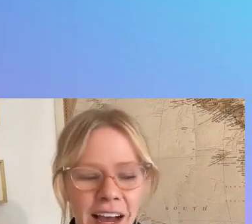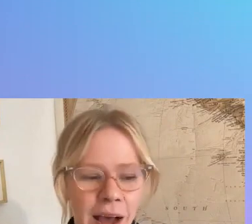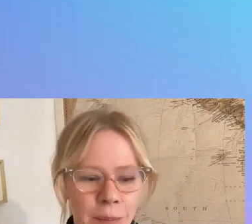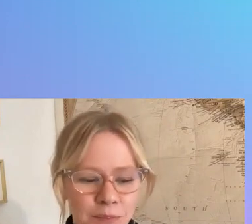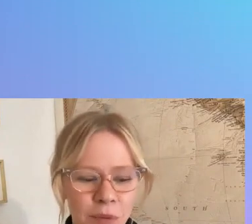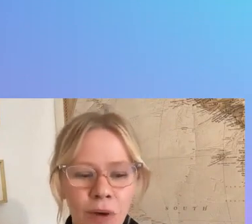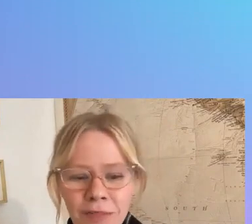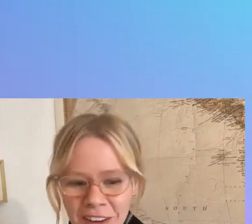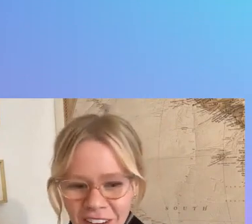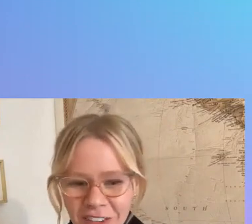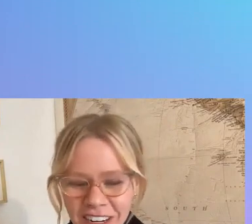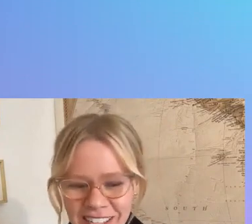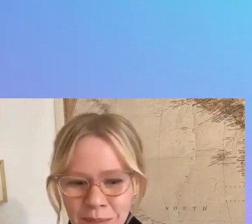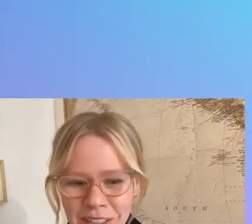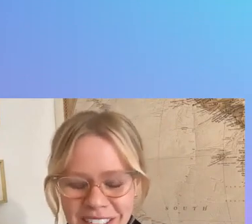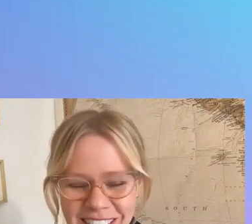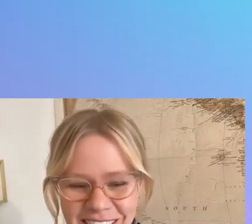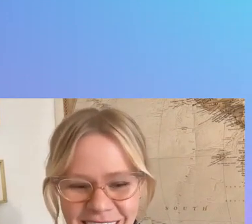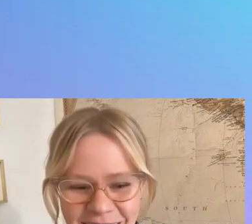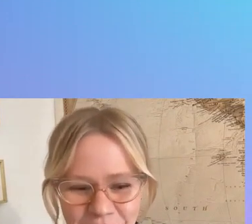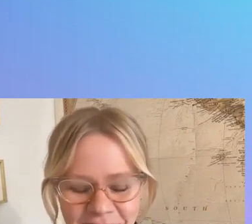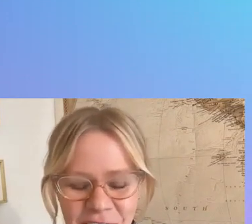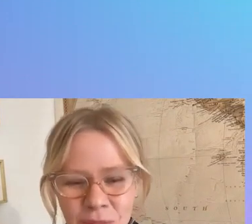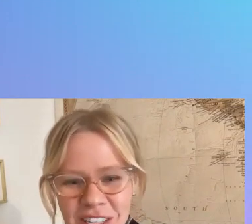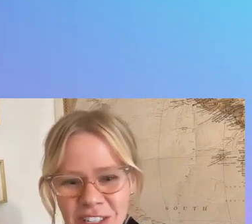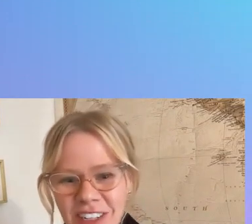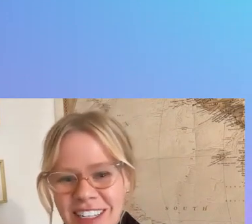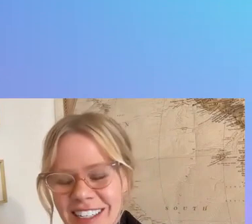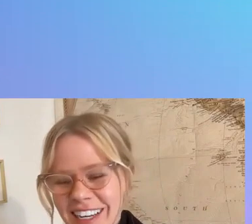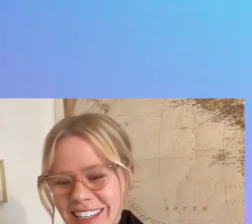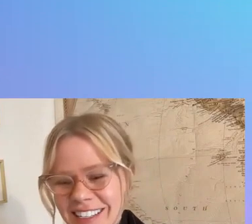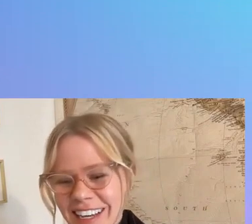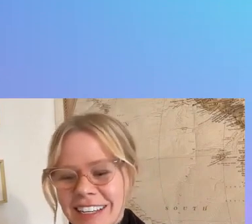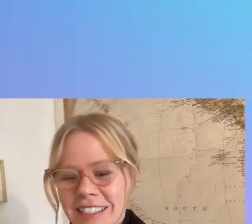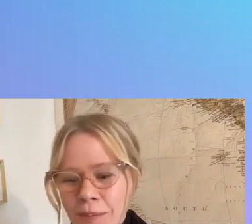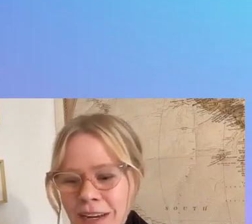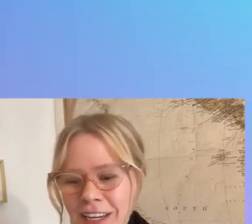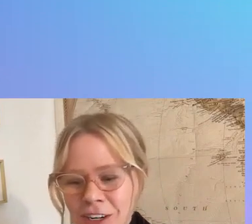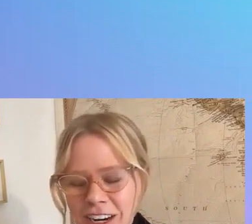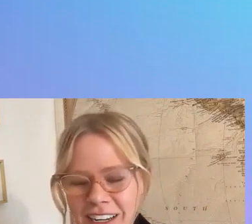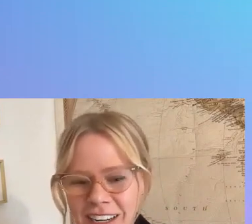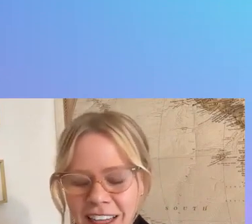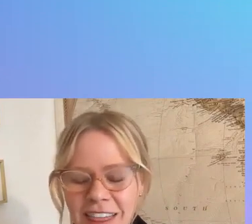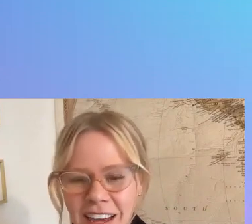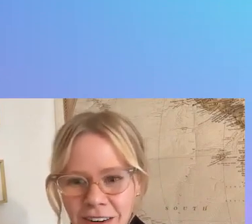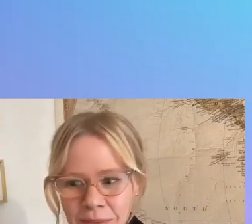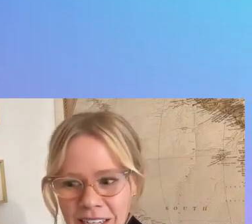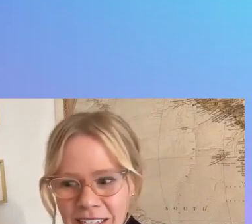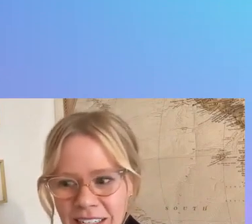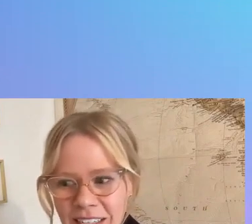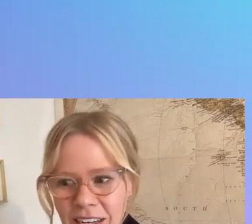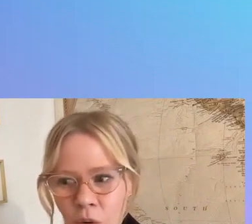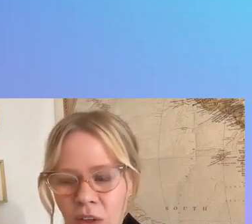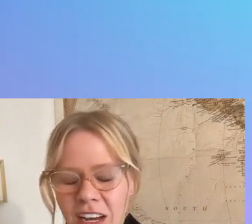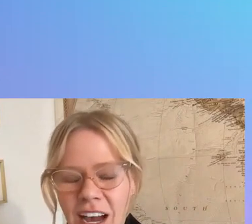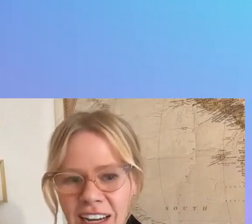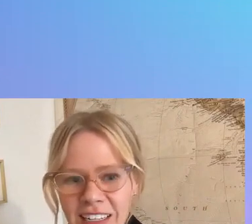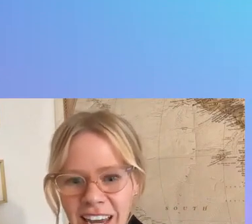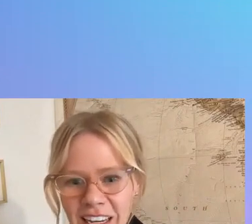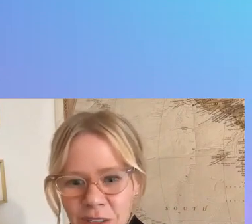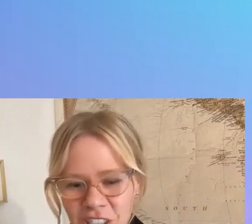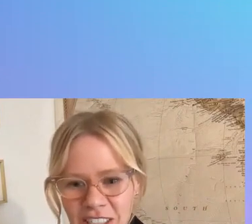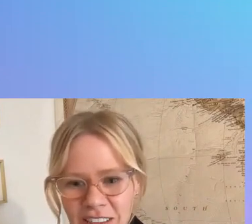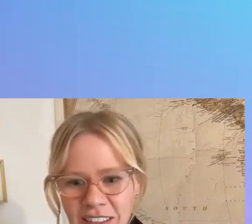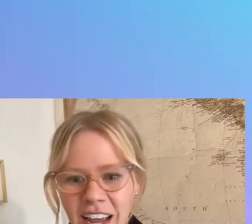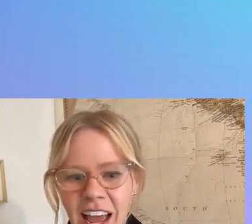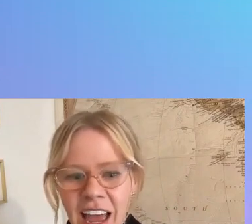honestly. But one of my favorite examples that I show my students is somebody created a theremin with a cotton